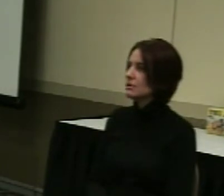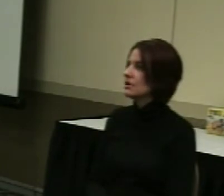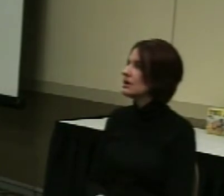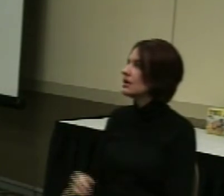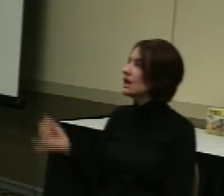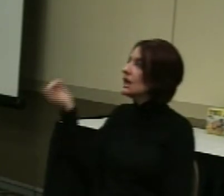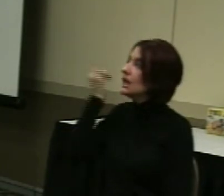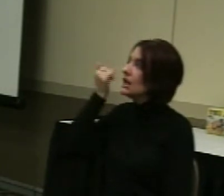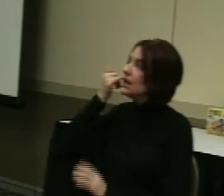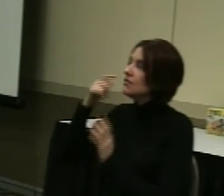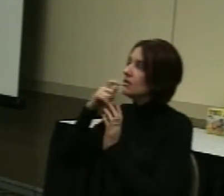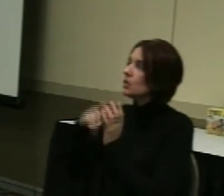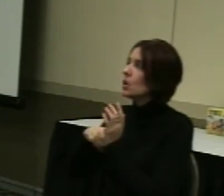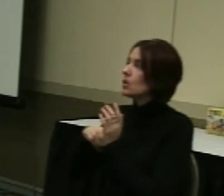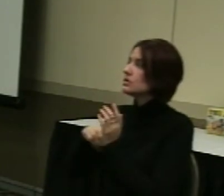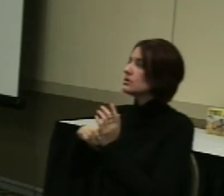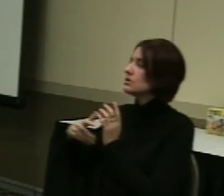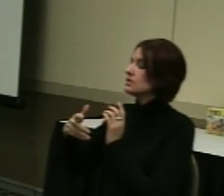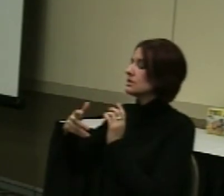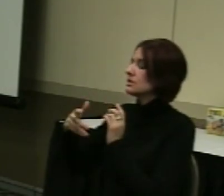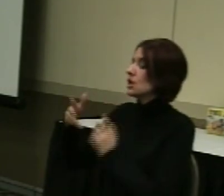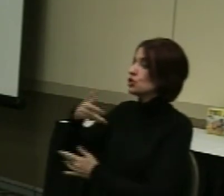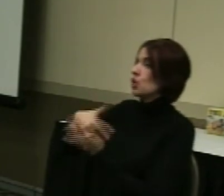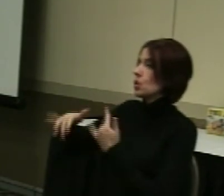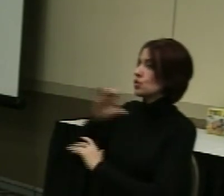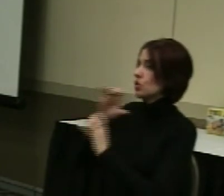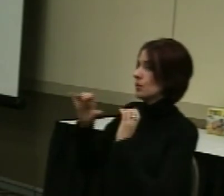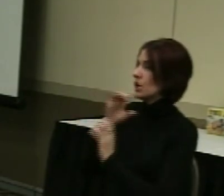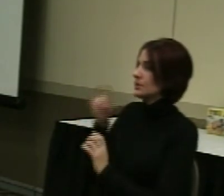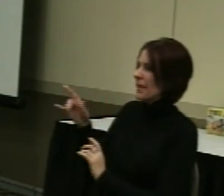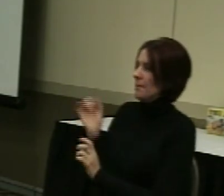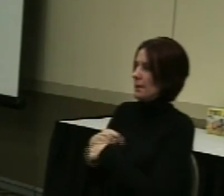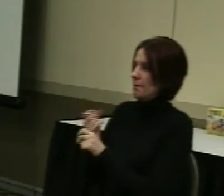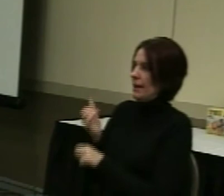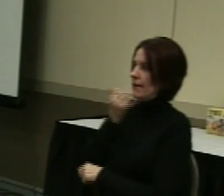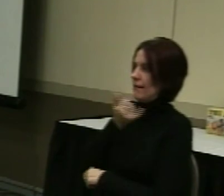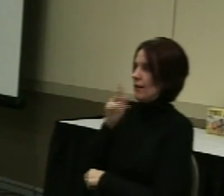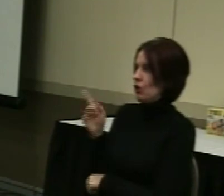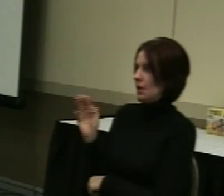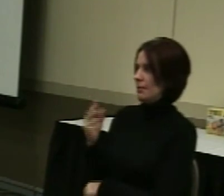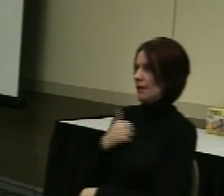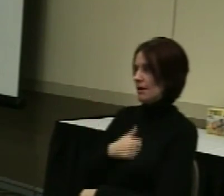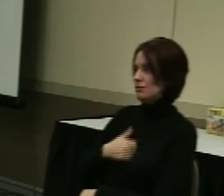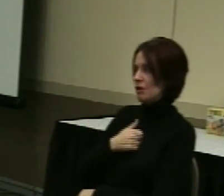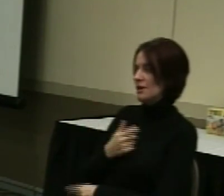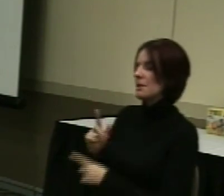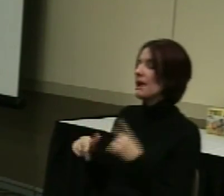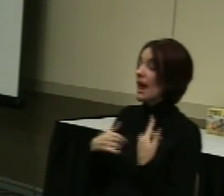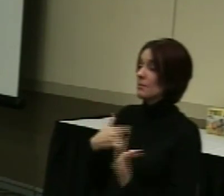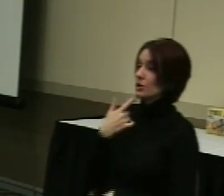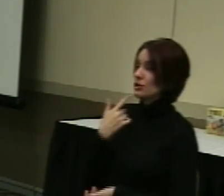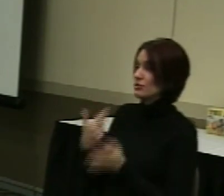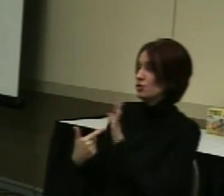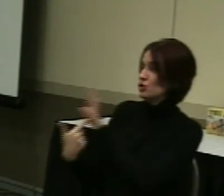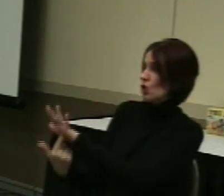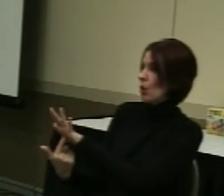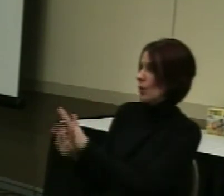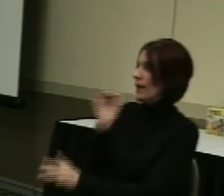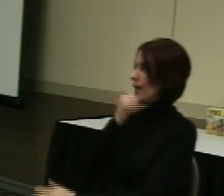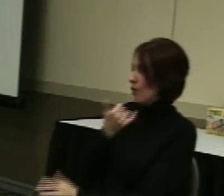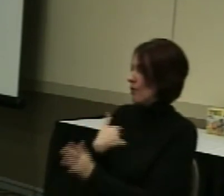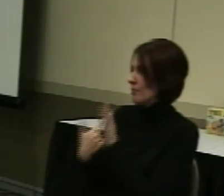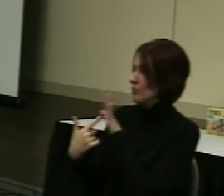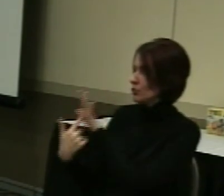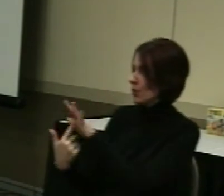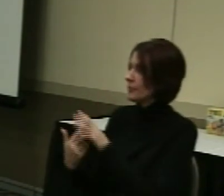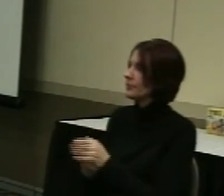social communication going on, and may I make an error, Kim? Can you forgive me? This is showing an error, all right? And this is